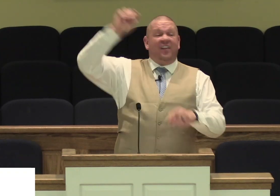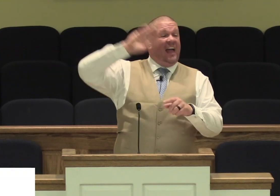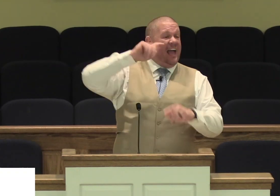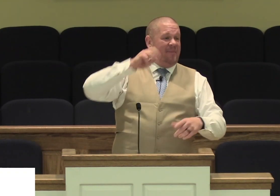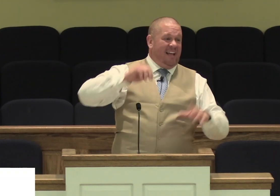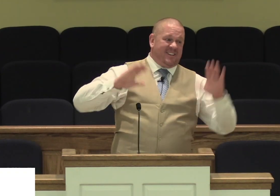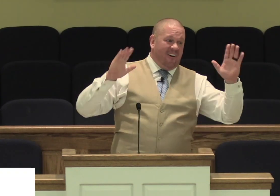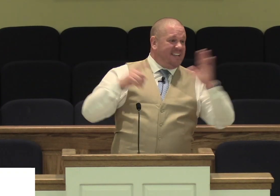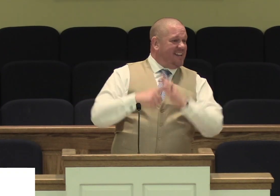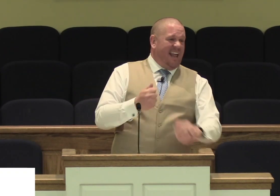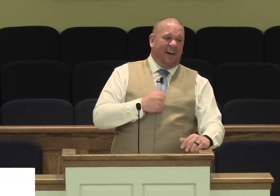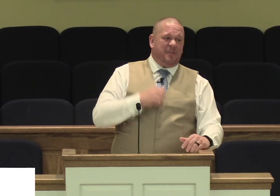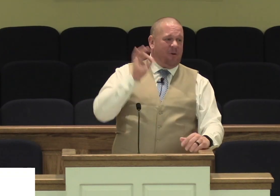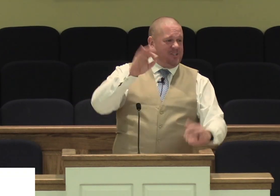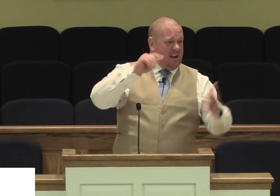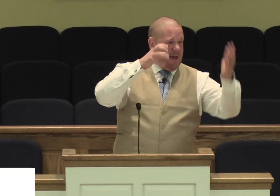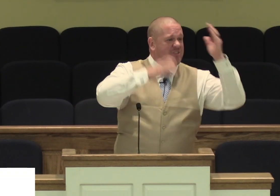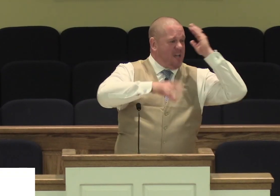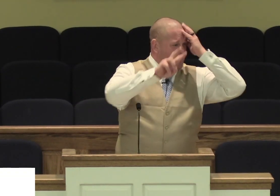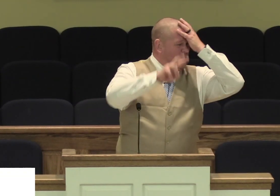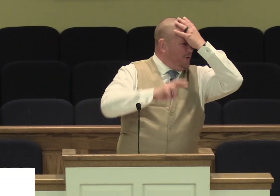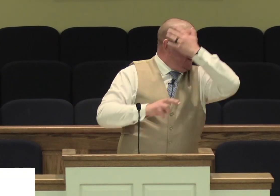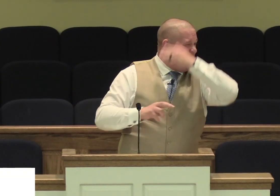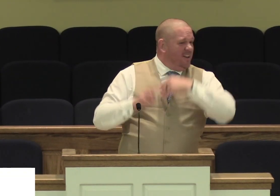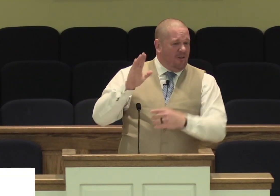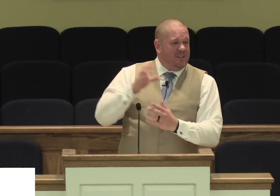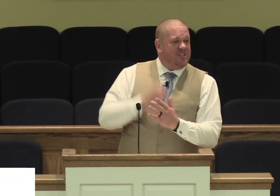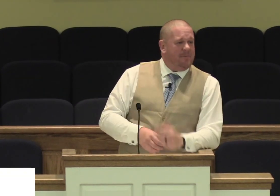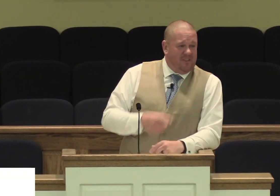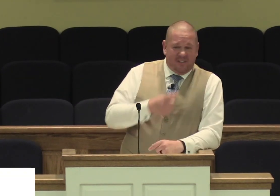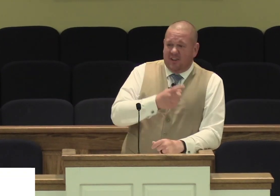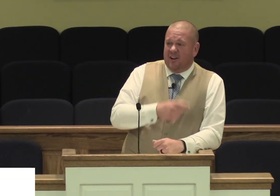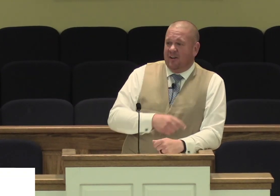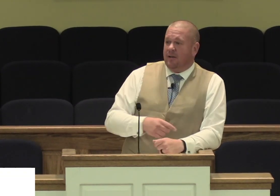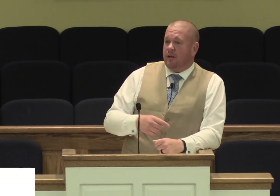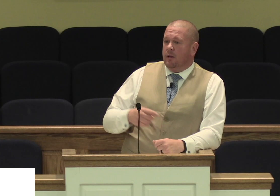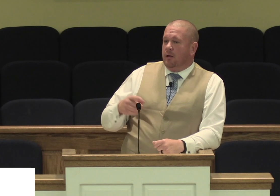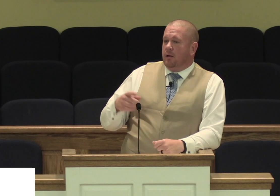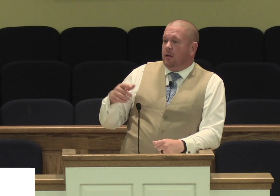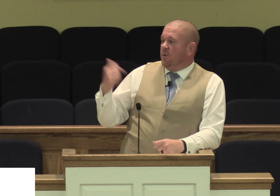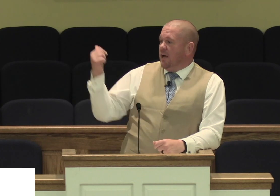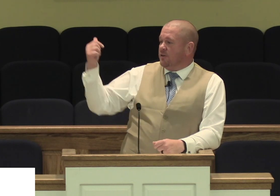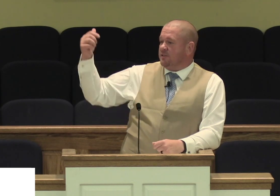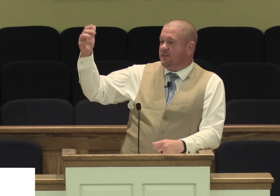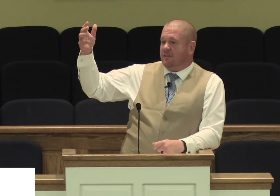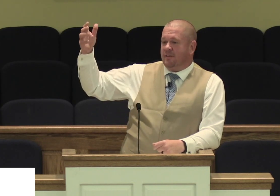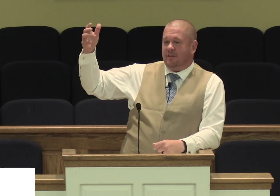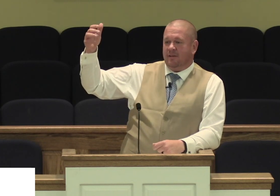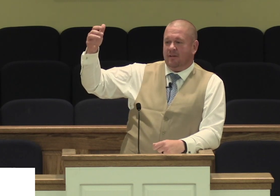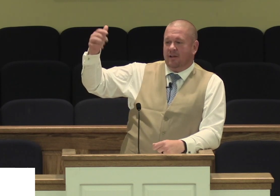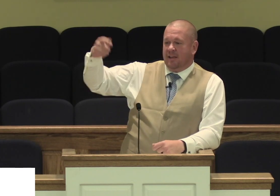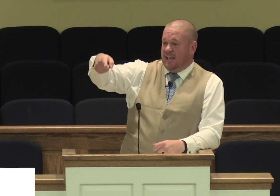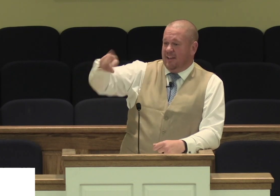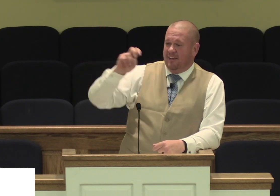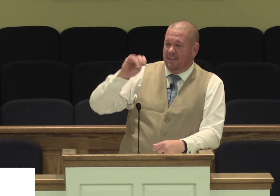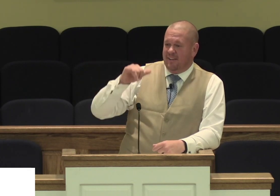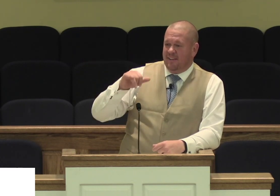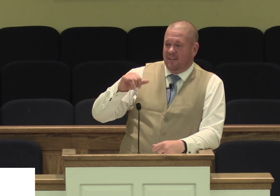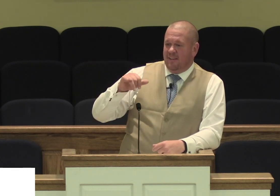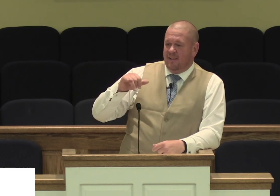of Bethlehem. That's a great sign. I love to preach out of Matthew chapter 2. Great chapter. Yes, sir. What else?